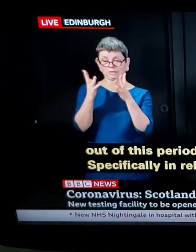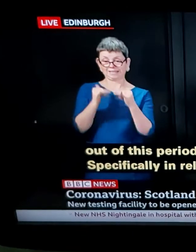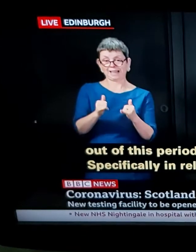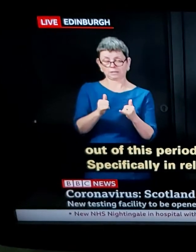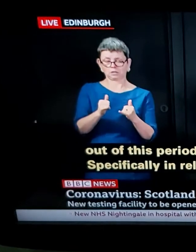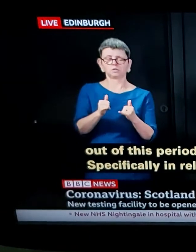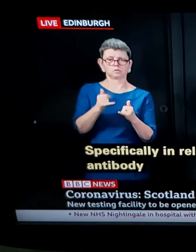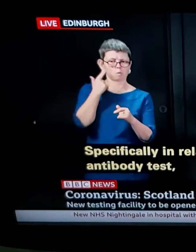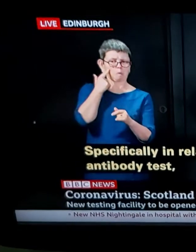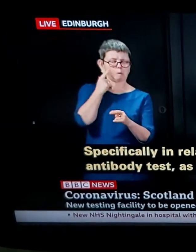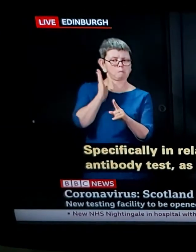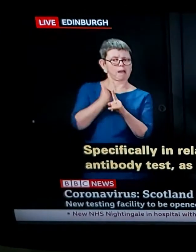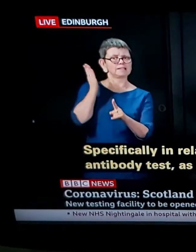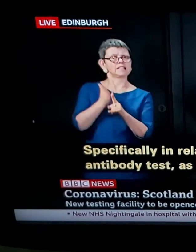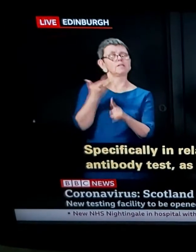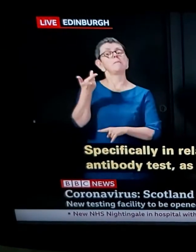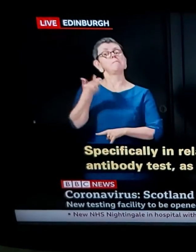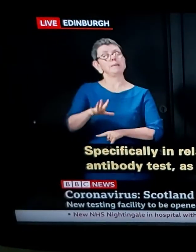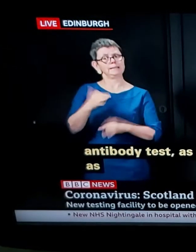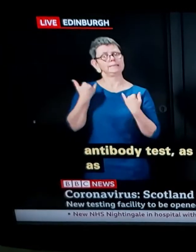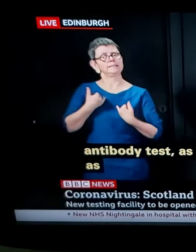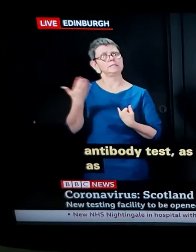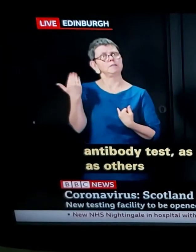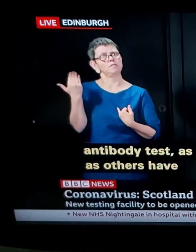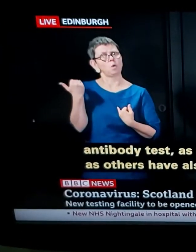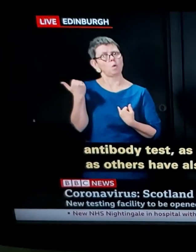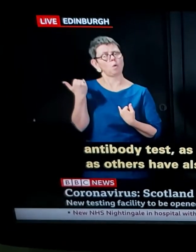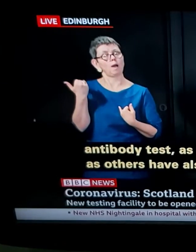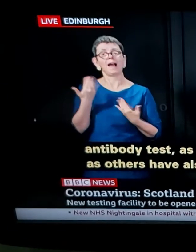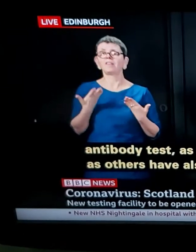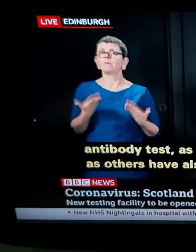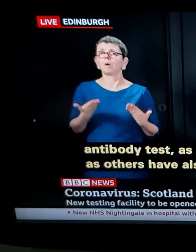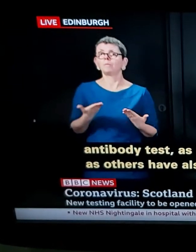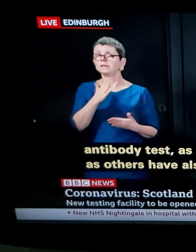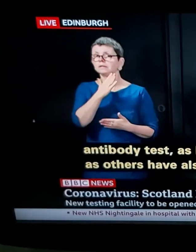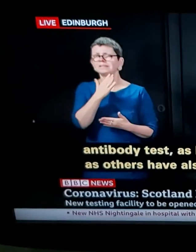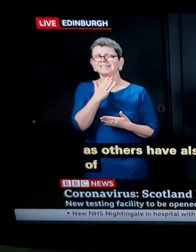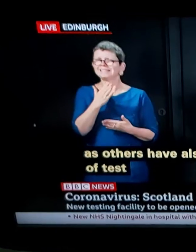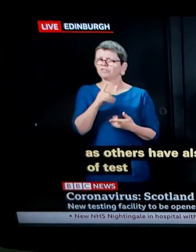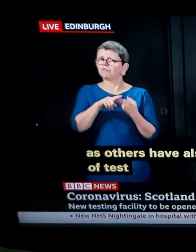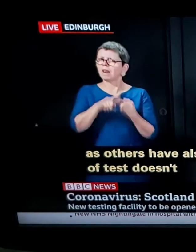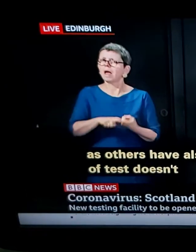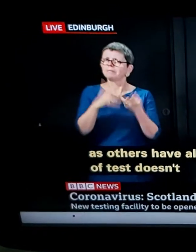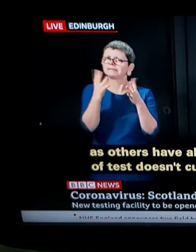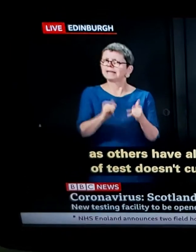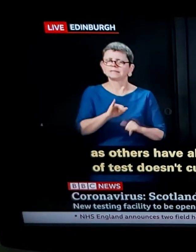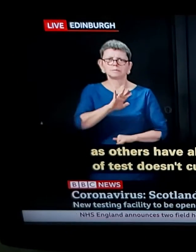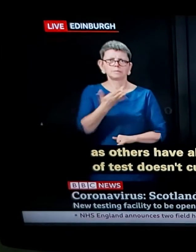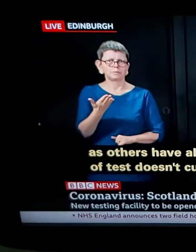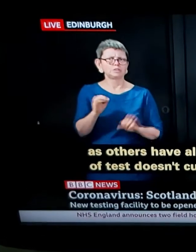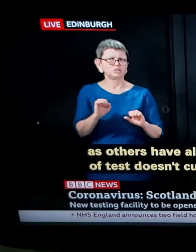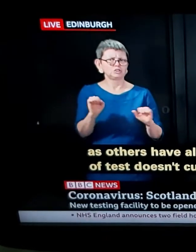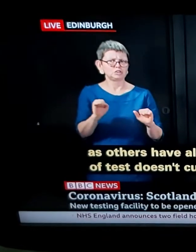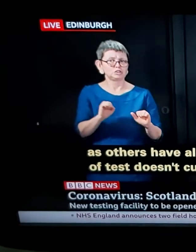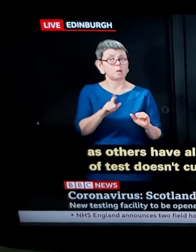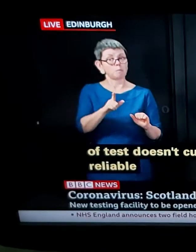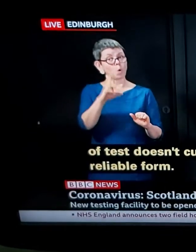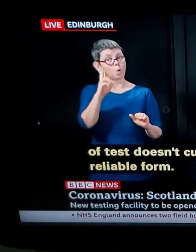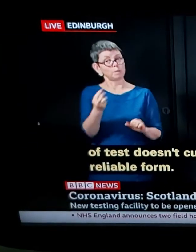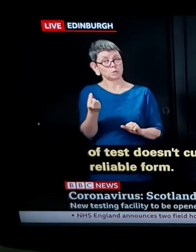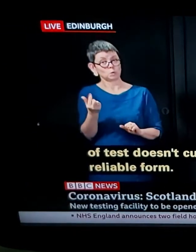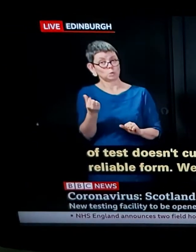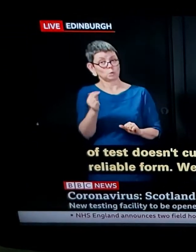have also said, that kind of test doesn't currently exist in a reliable form. We certainly hope that it will do soon,